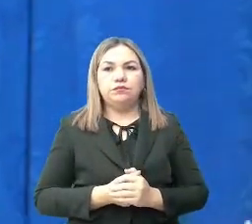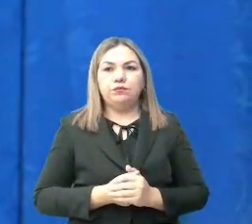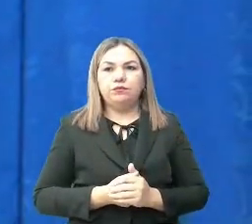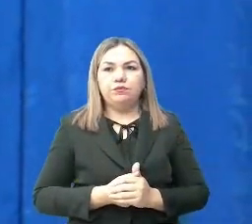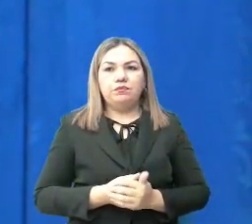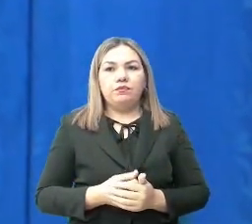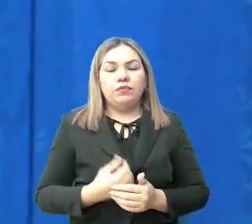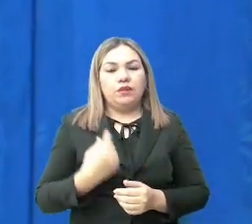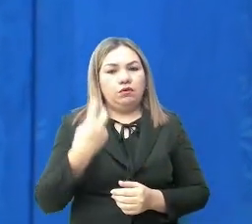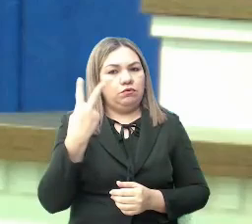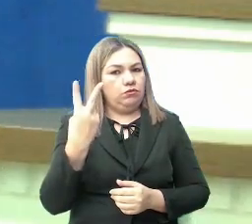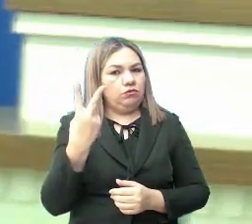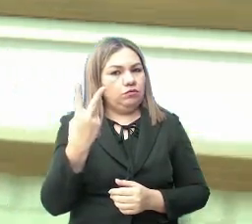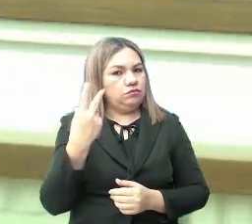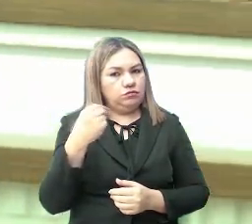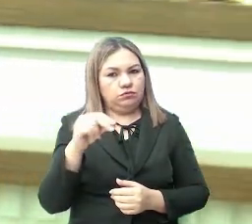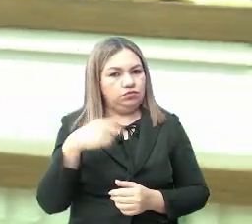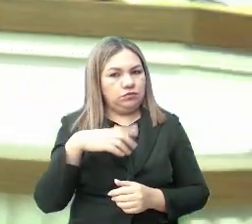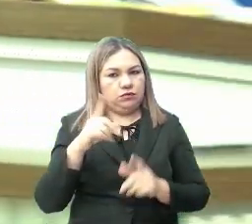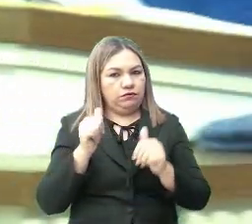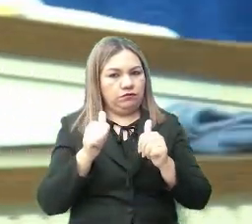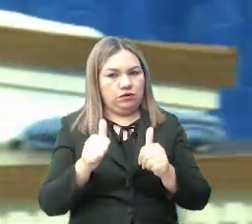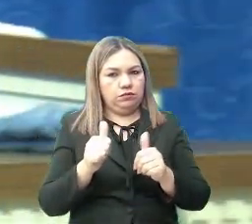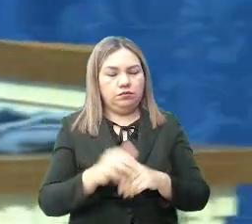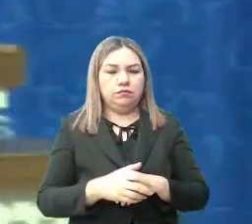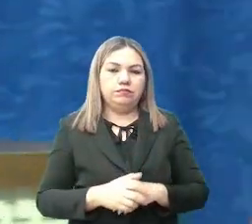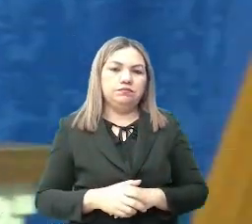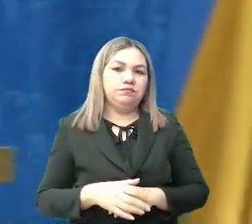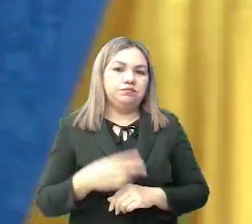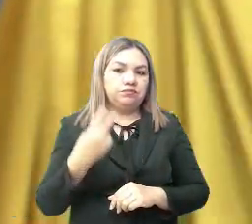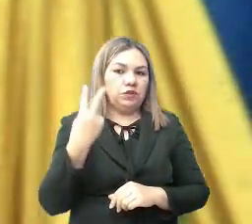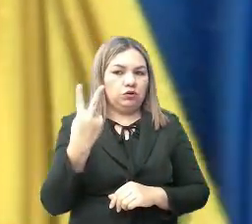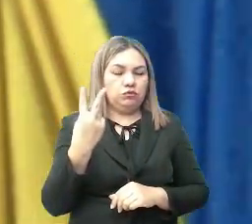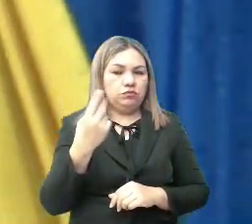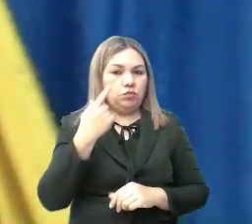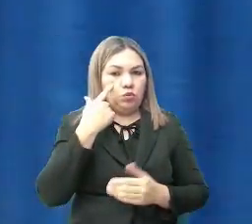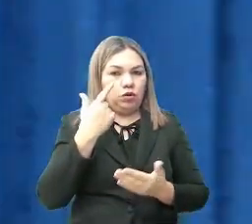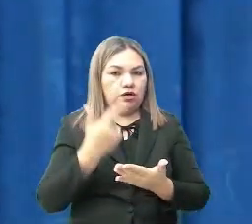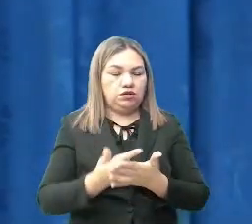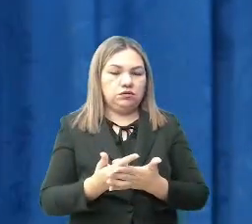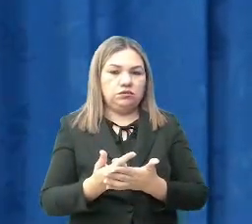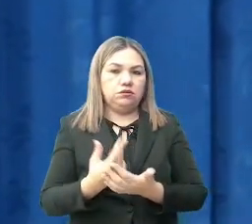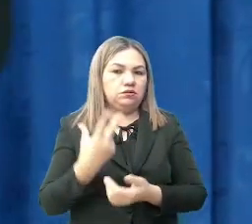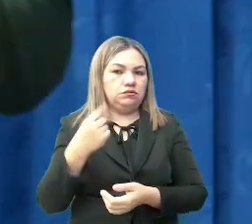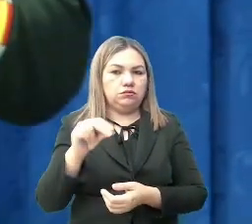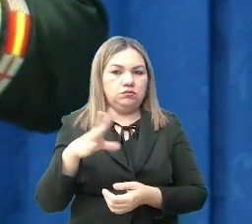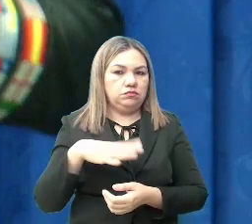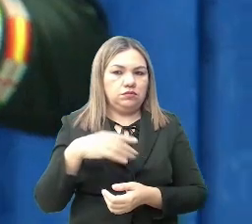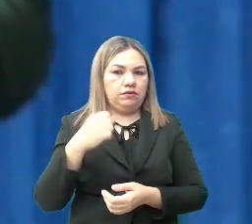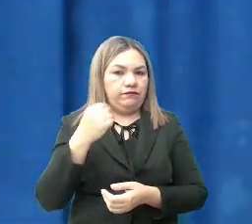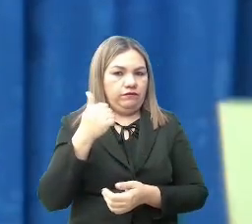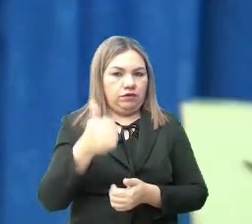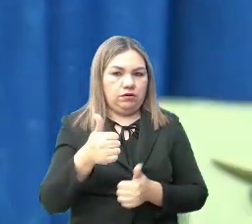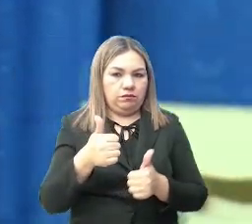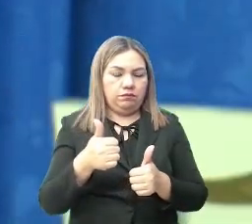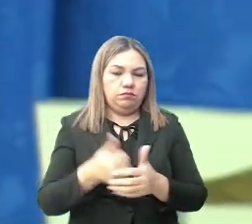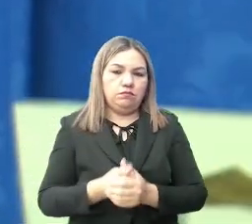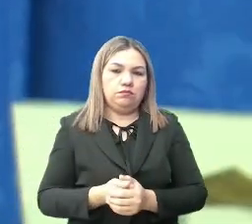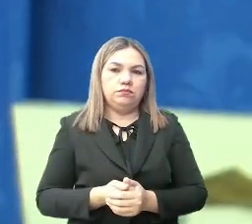obesity. Both things are not good. Both things show something that's not good.